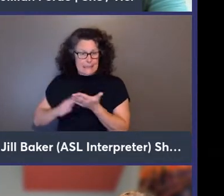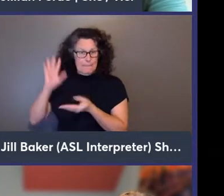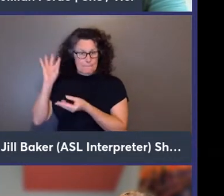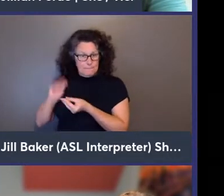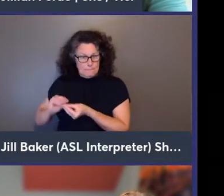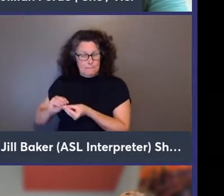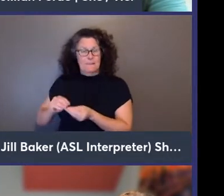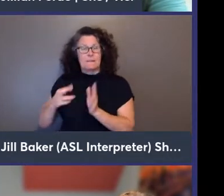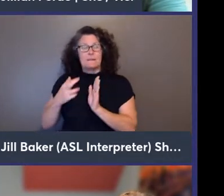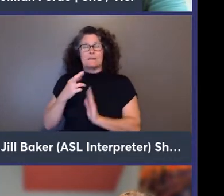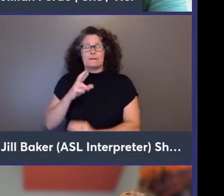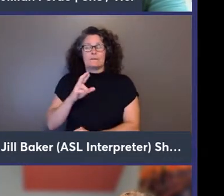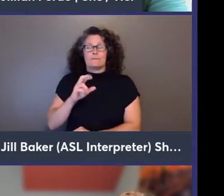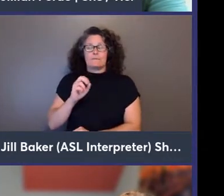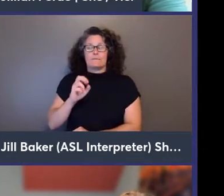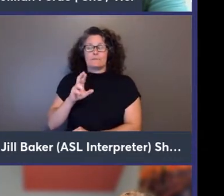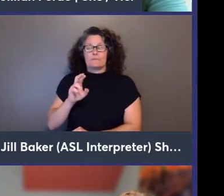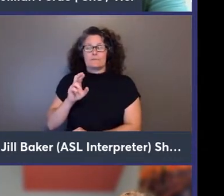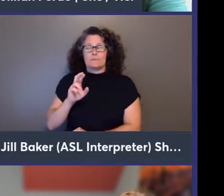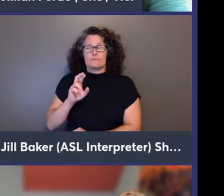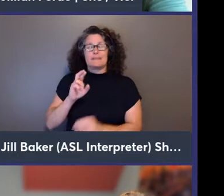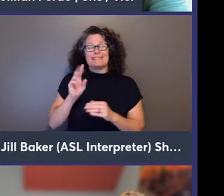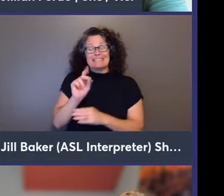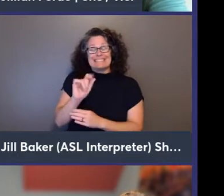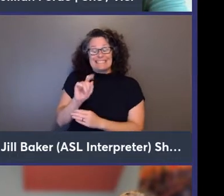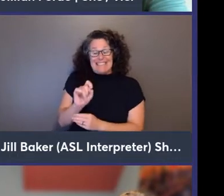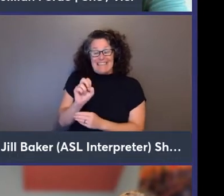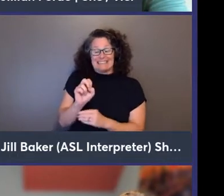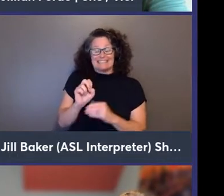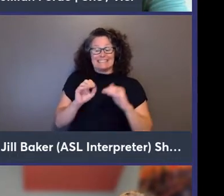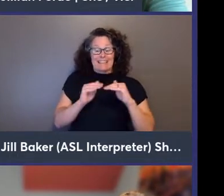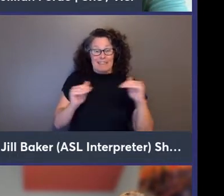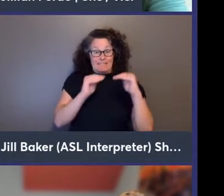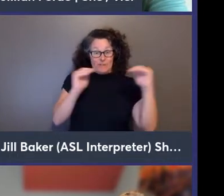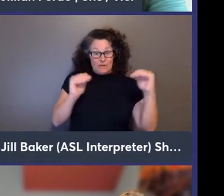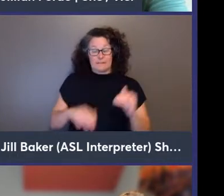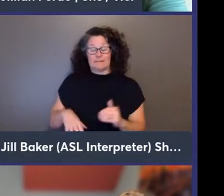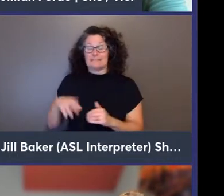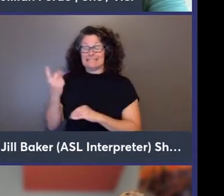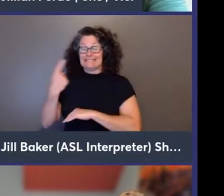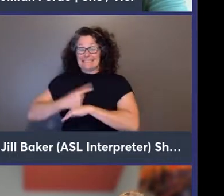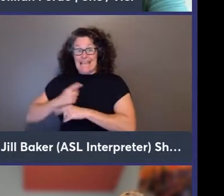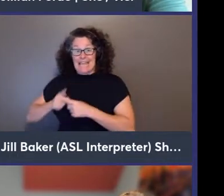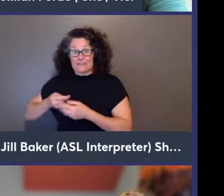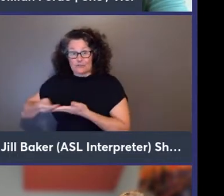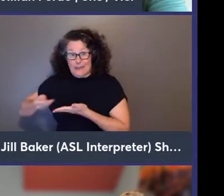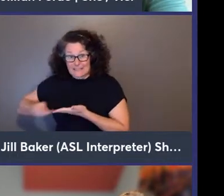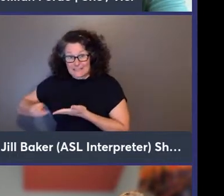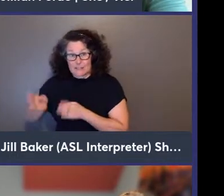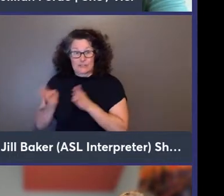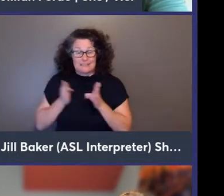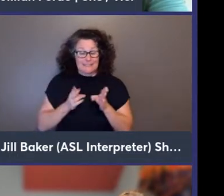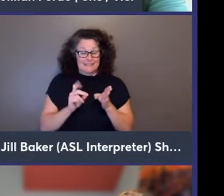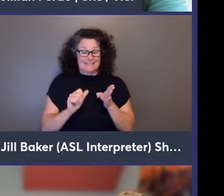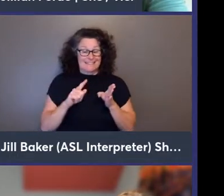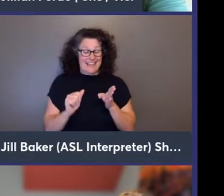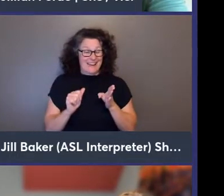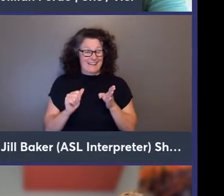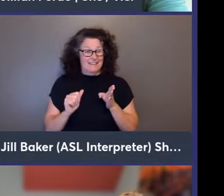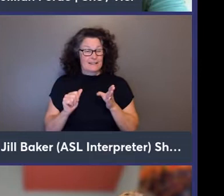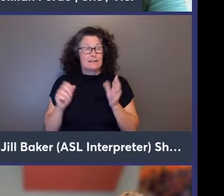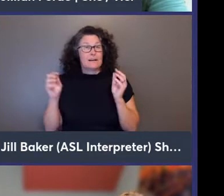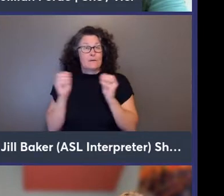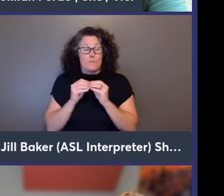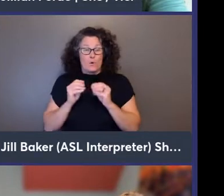raw data is kind of like the date level, like order, date, transaction level. The data is like at a lot